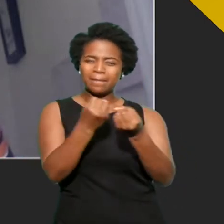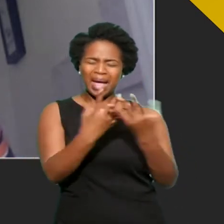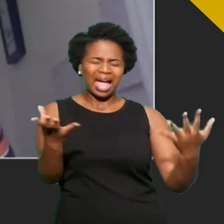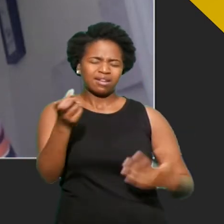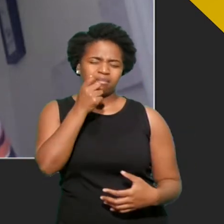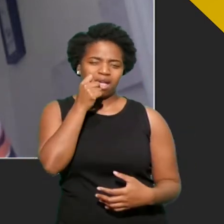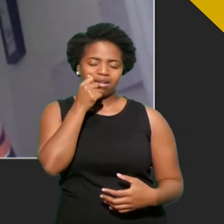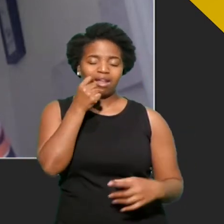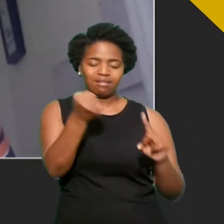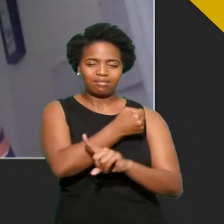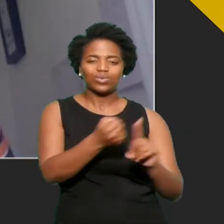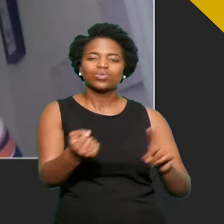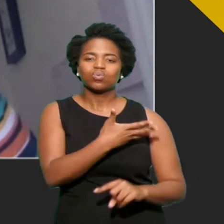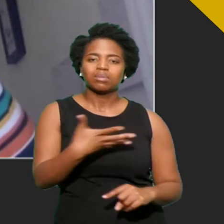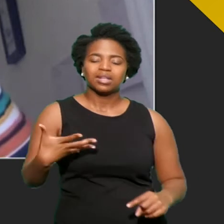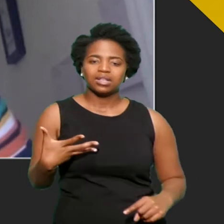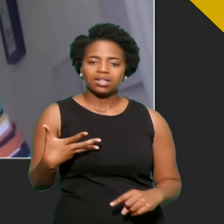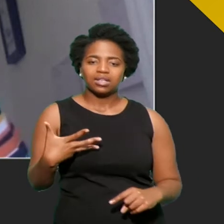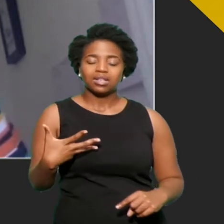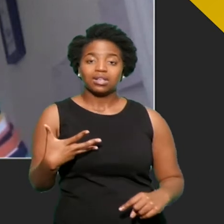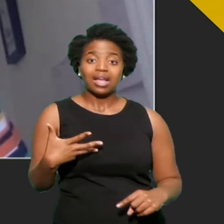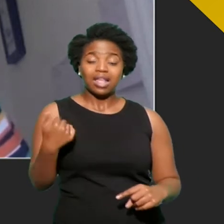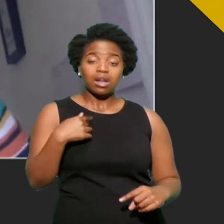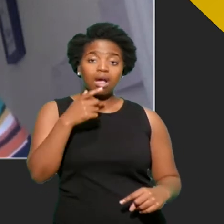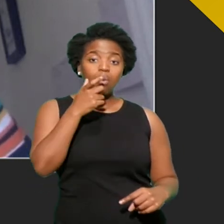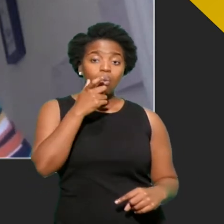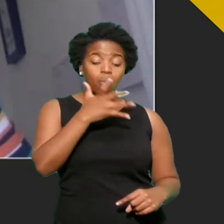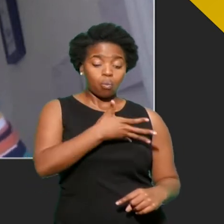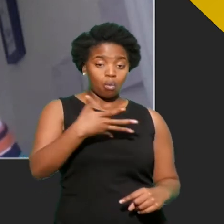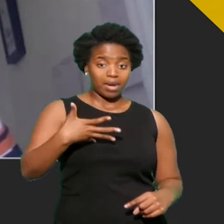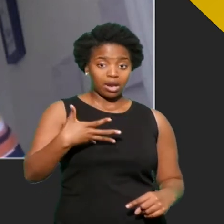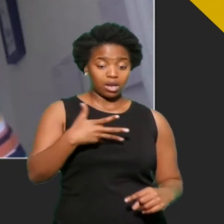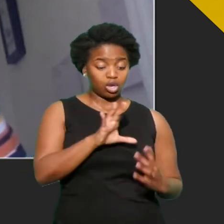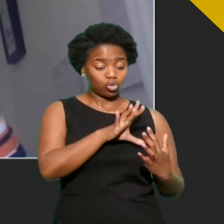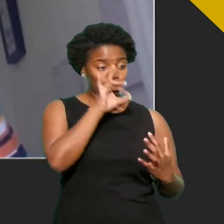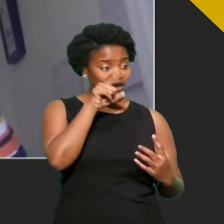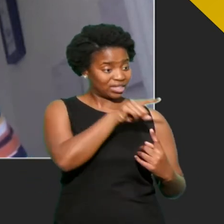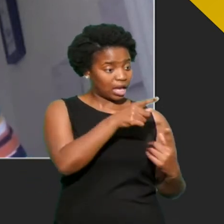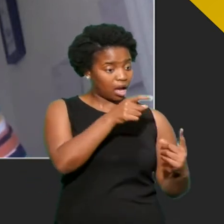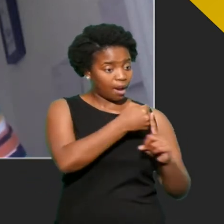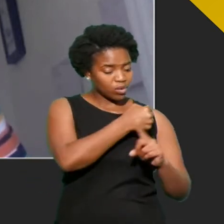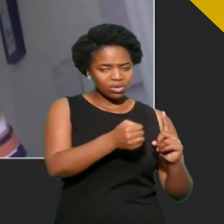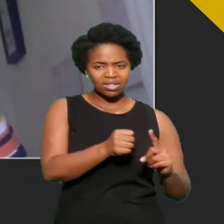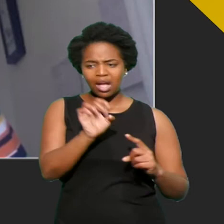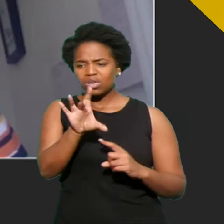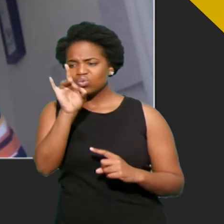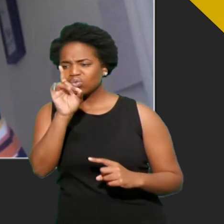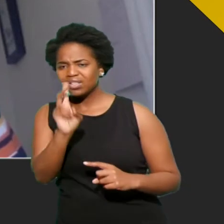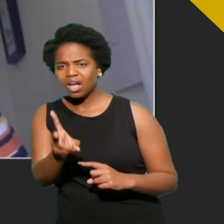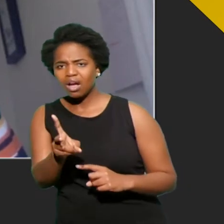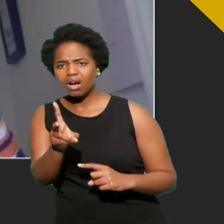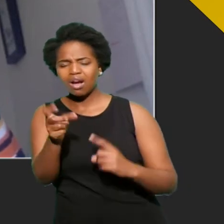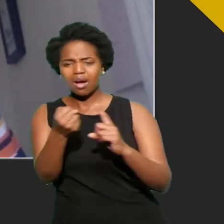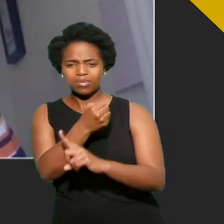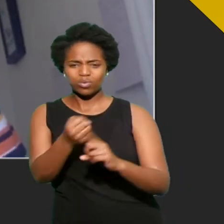men. And so when a woman chooses a partner, they choose from a cohort of abusive men. And that is why the